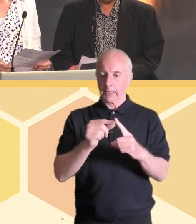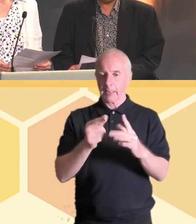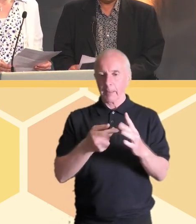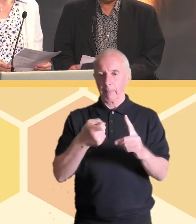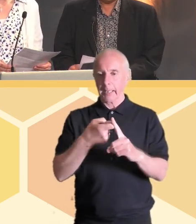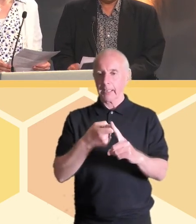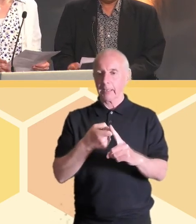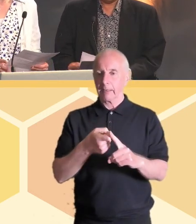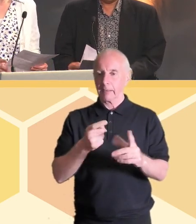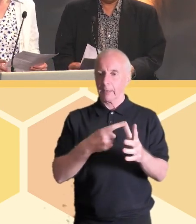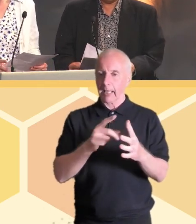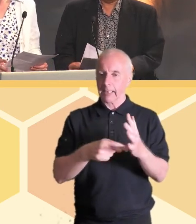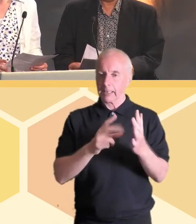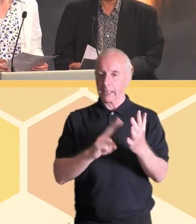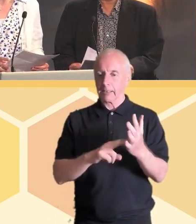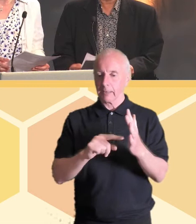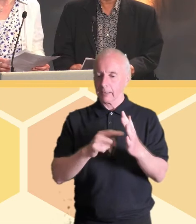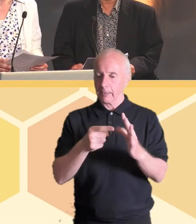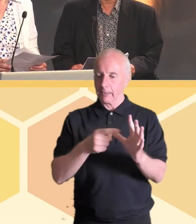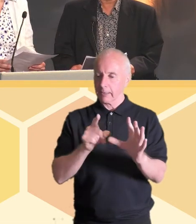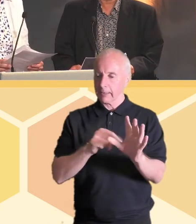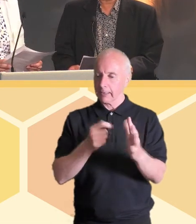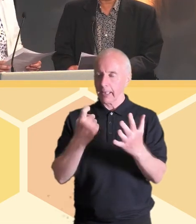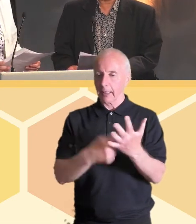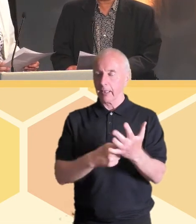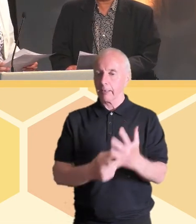and the Reverend Alison Taylor.